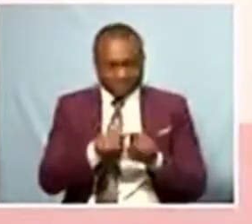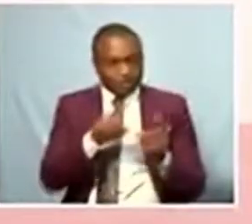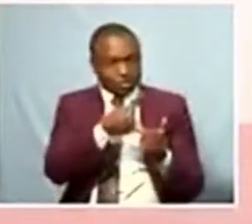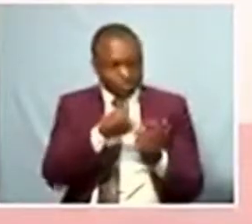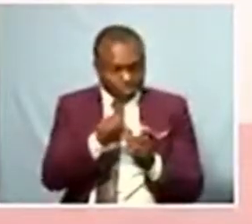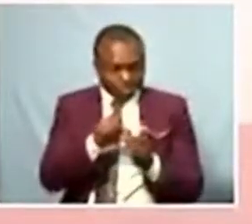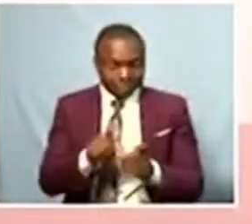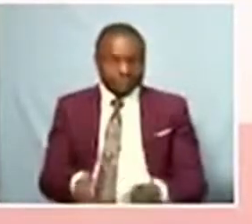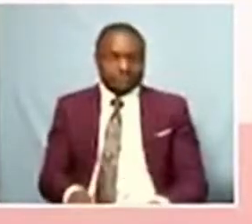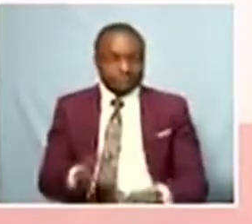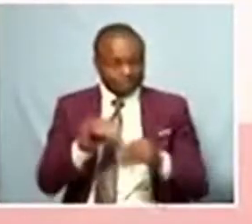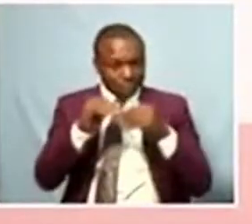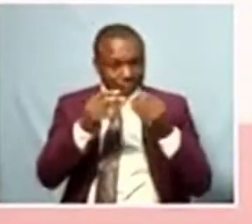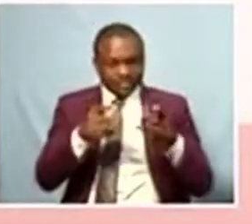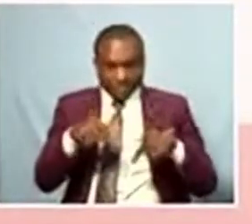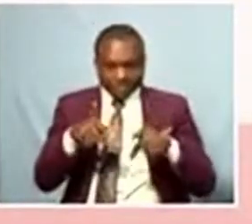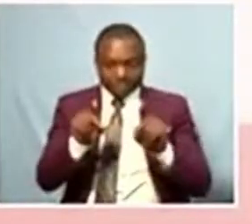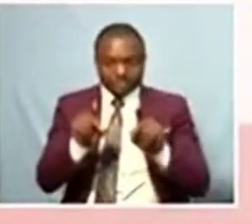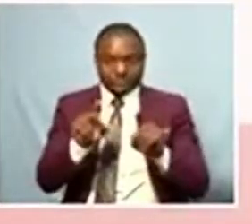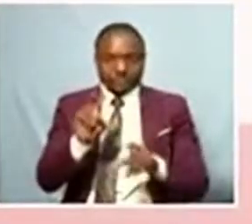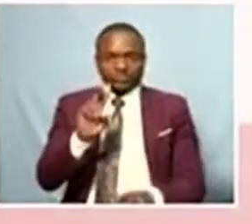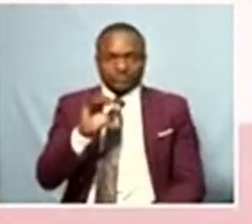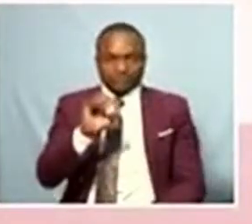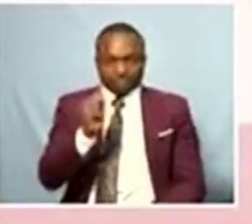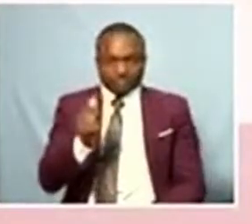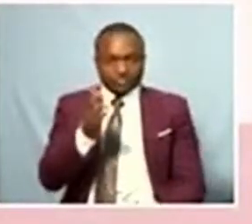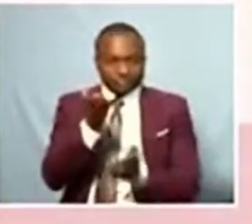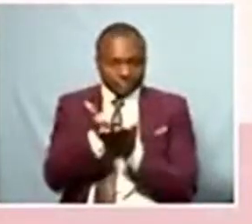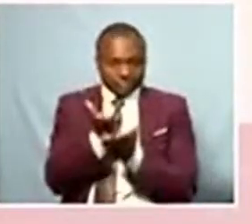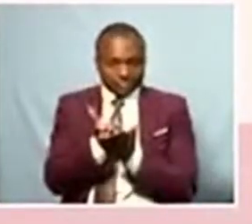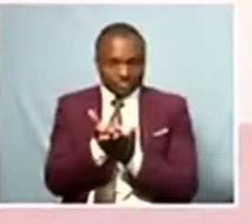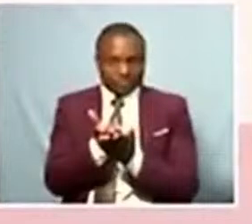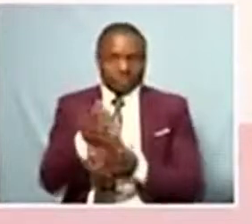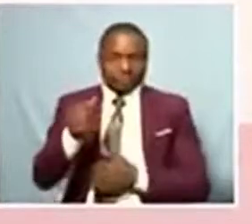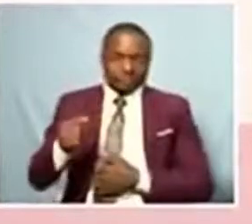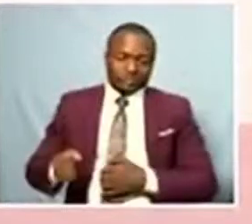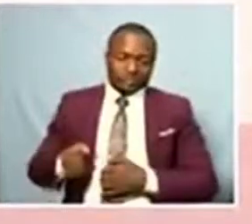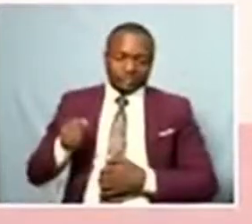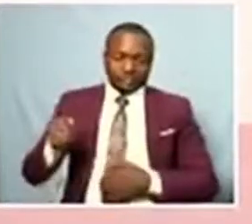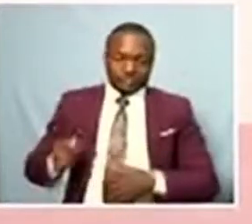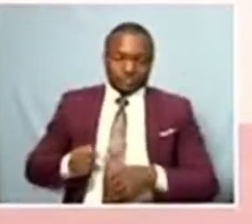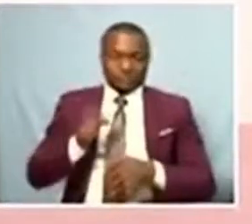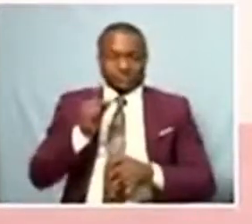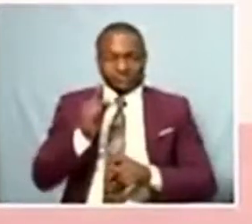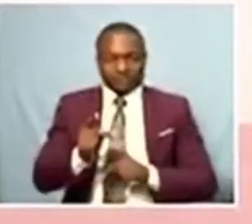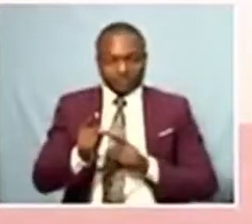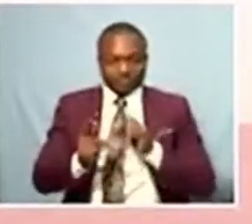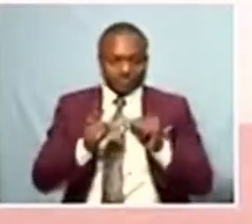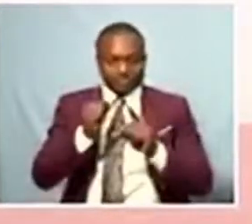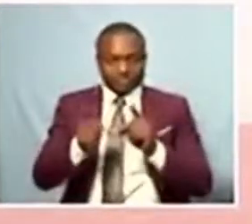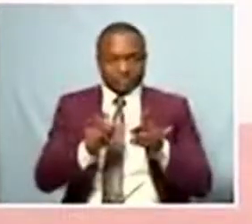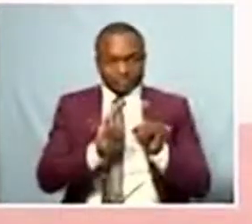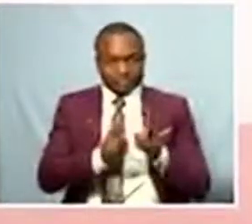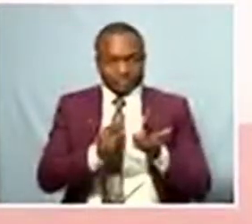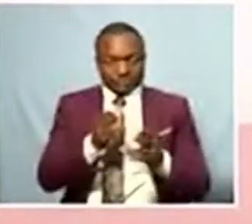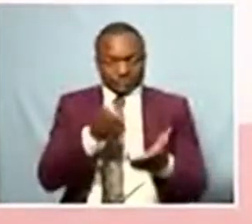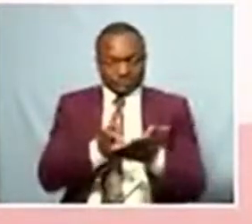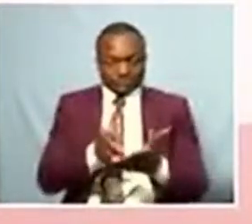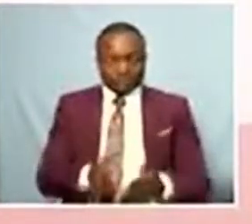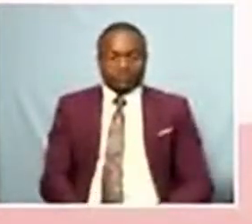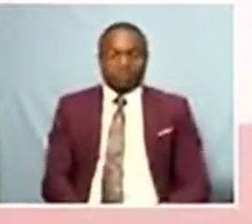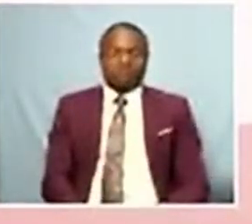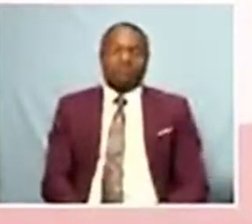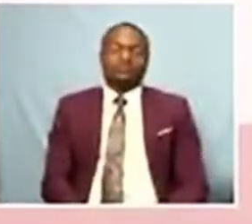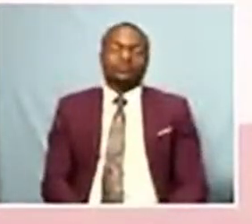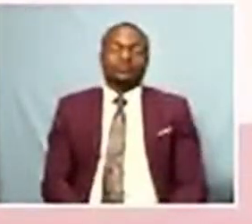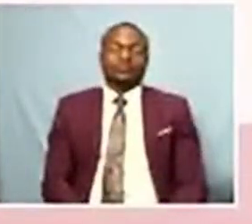and issuing permits and visas, and I'll request the Chief of Protocol to help me with that one.